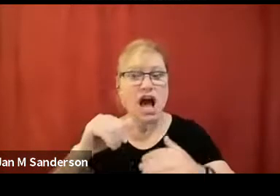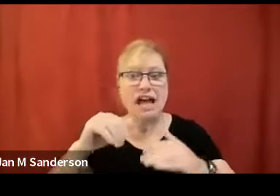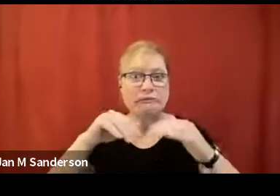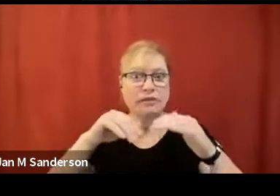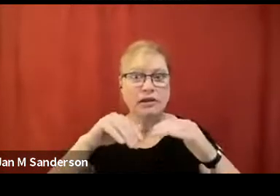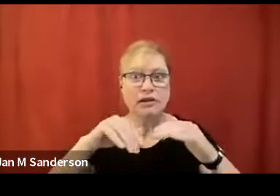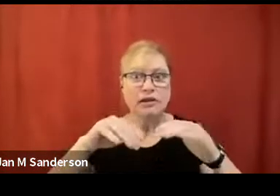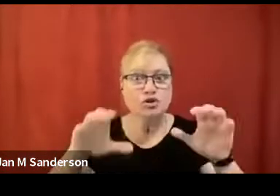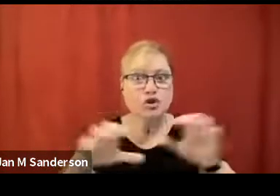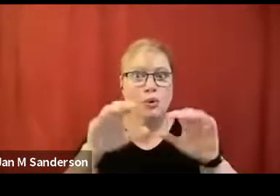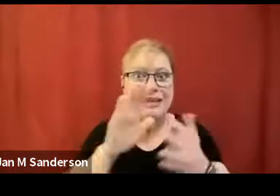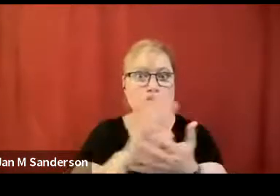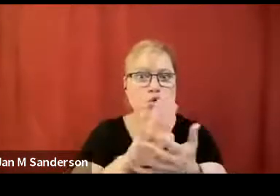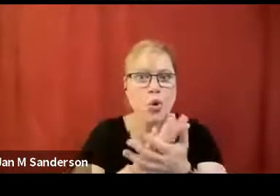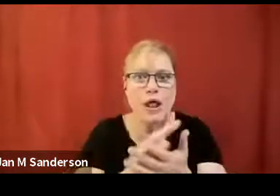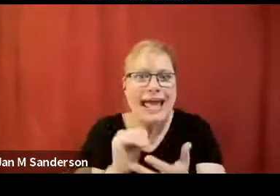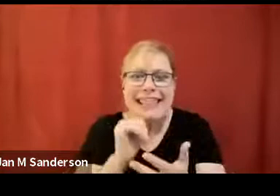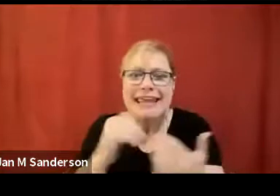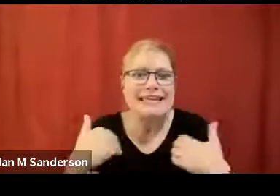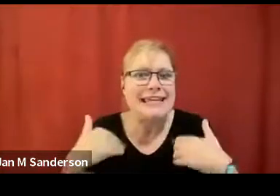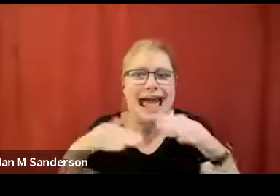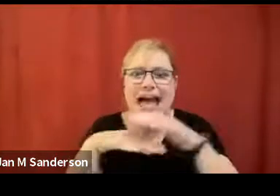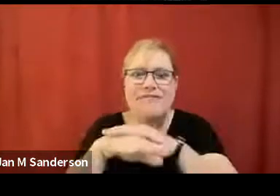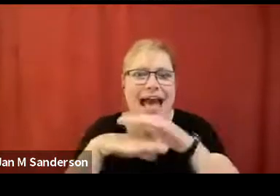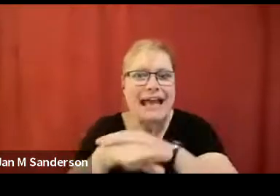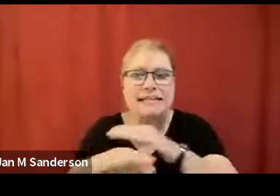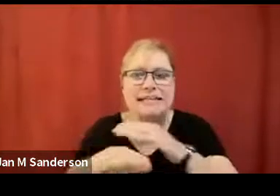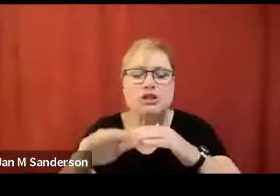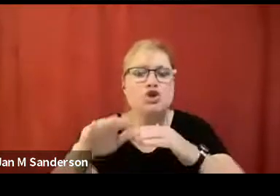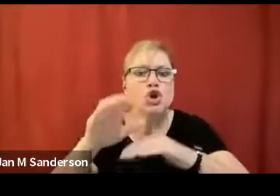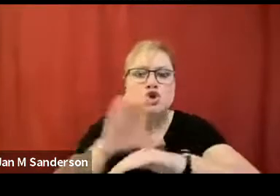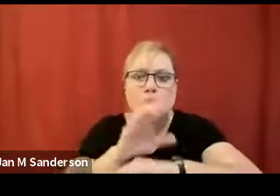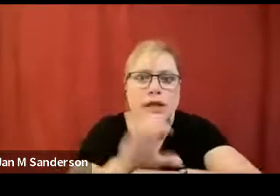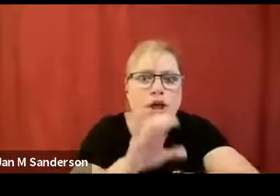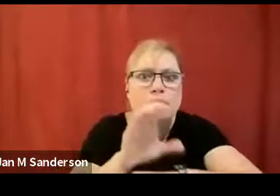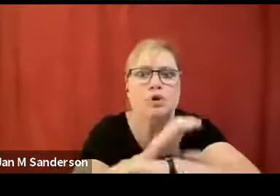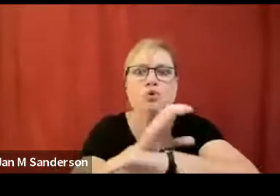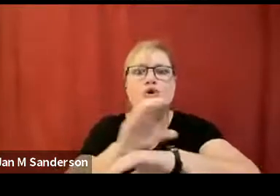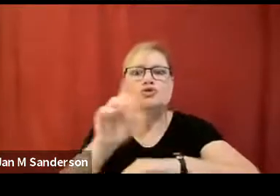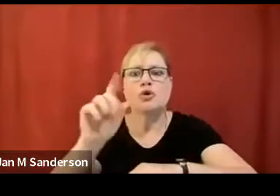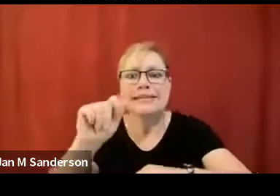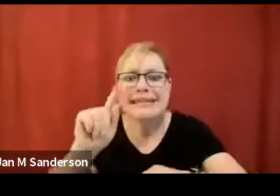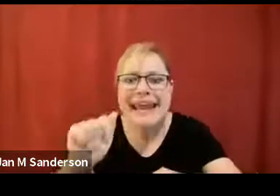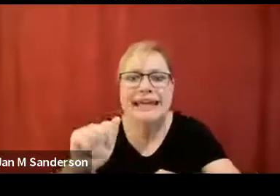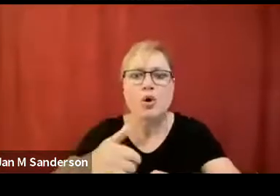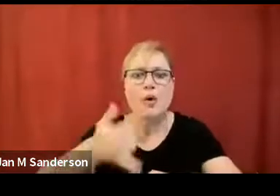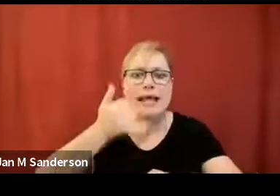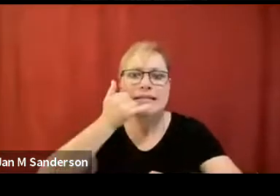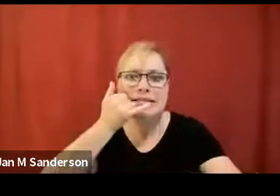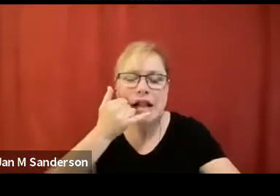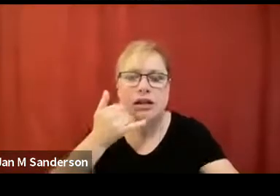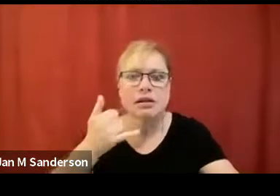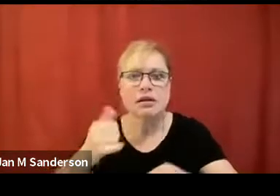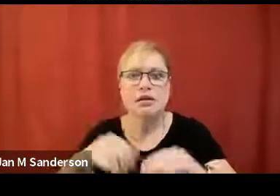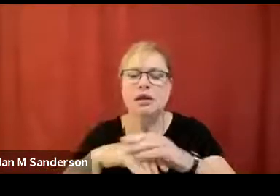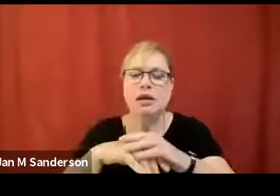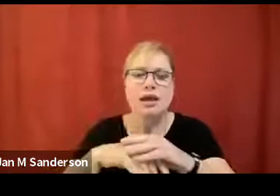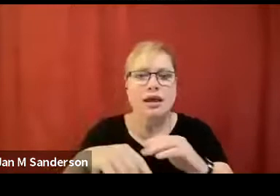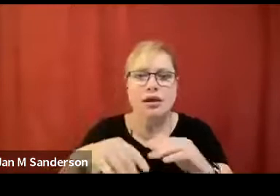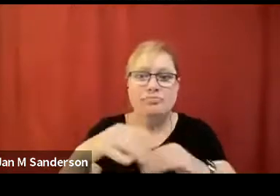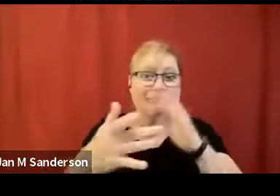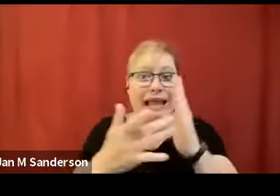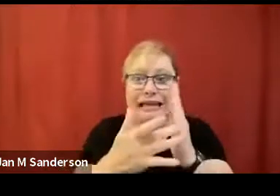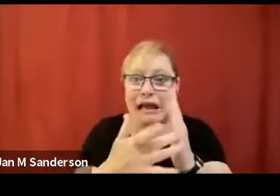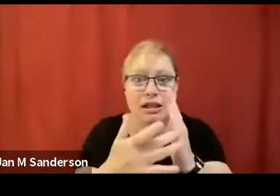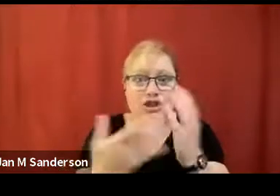school on Zoom. They didn't have data and computers and cell phones and technology. And you see that globally